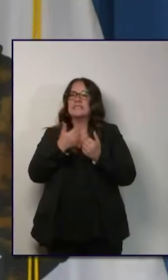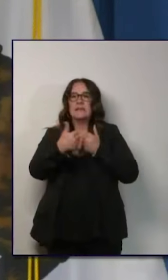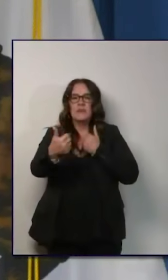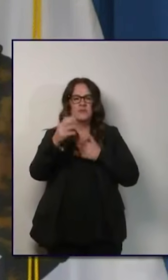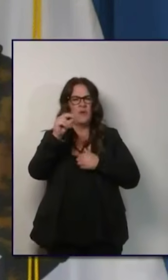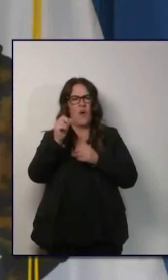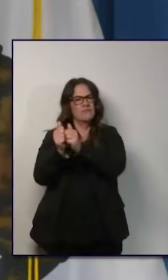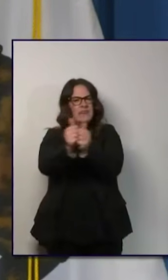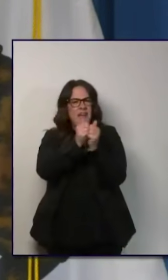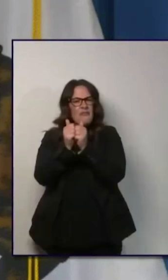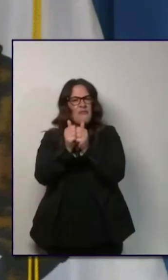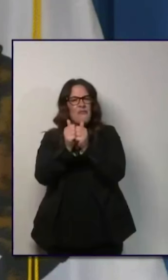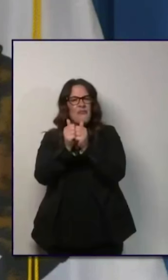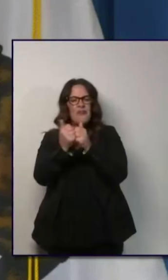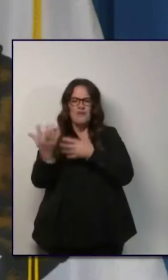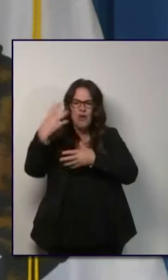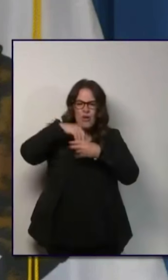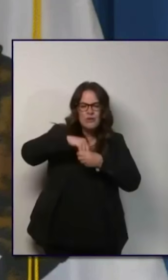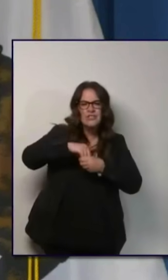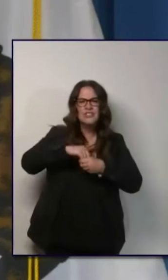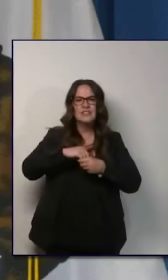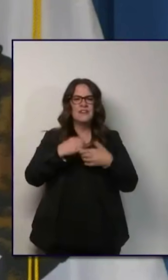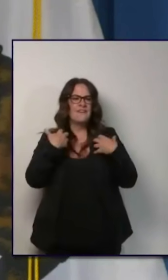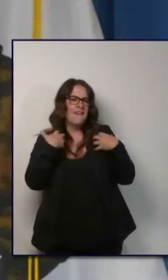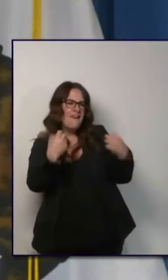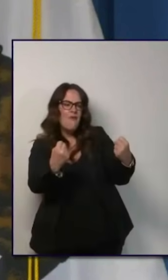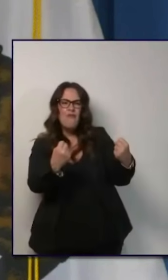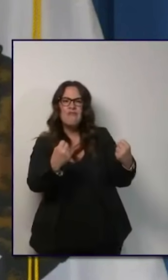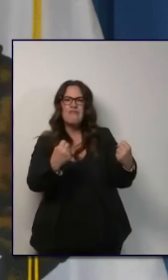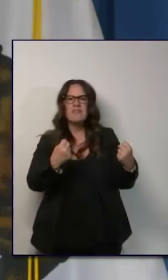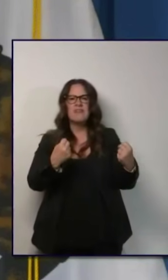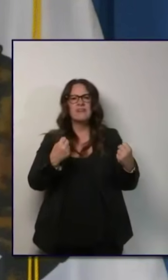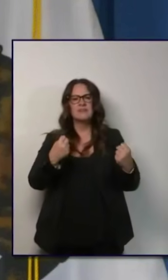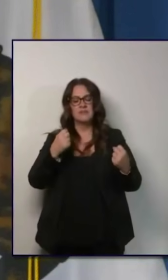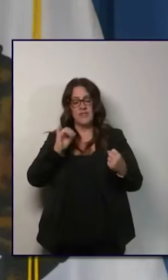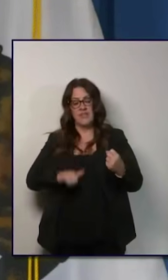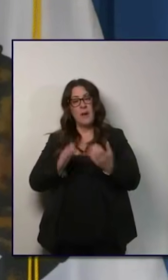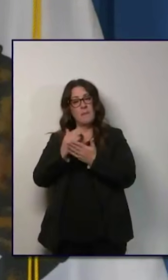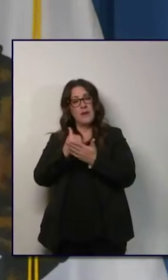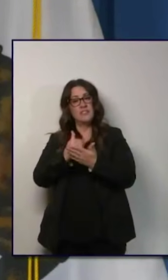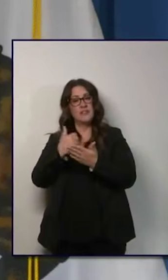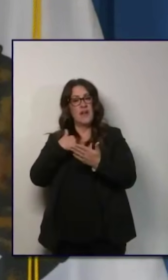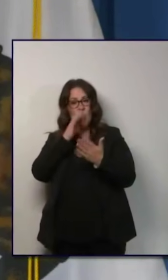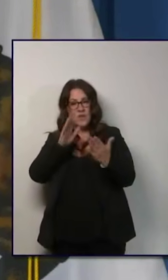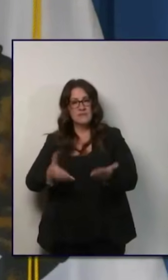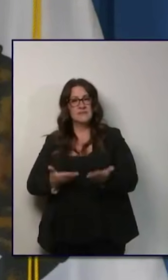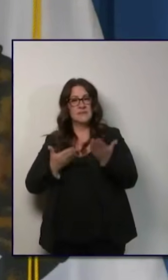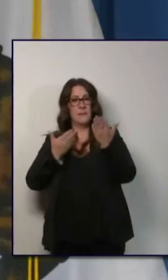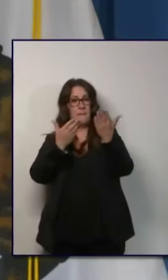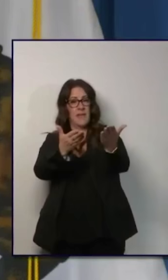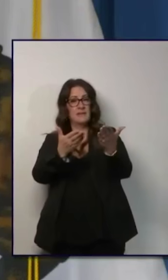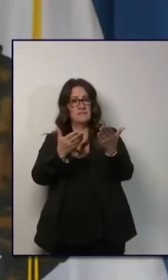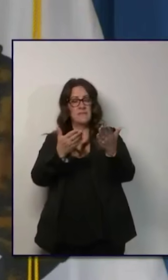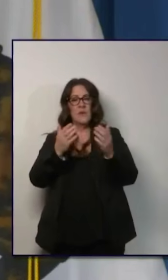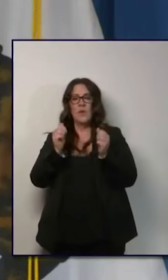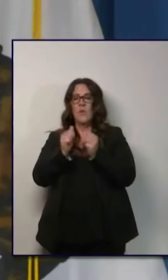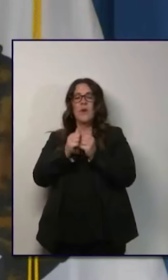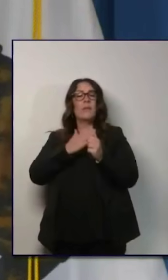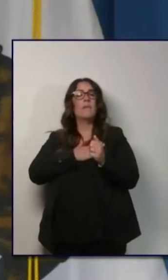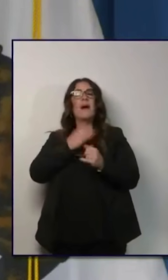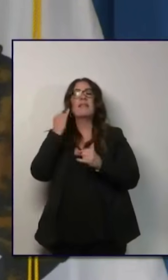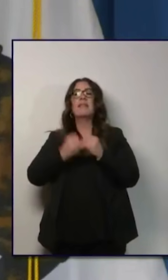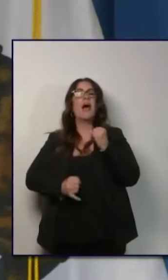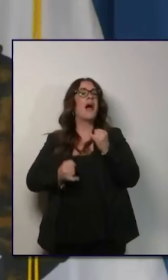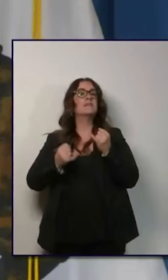of growth and inclusion and health, we submit this budget, and we do so, final words, with